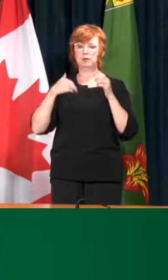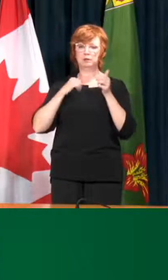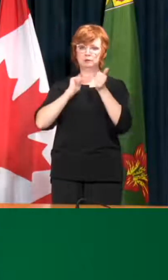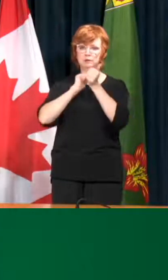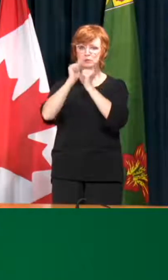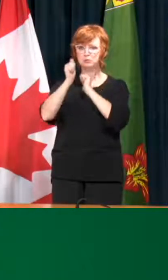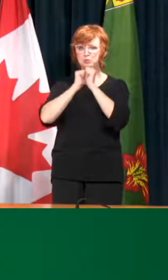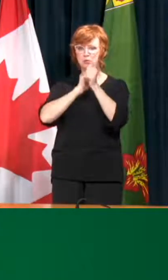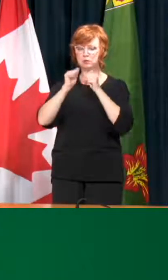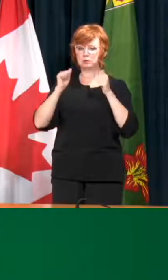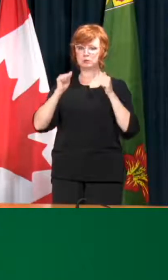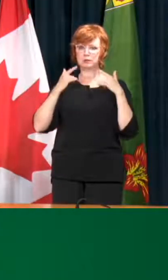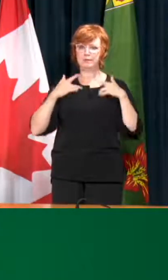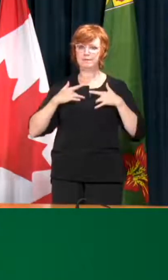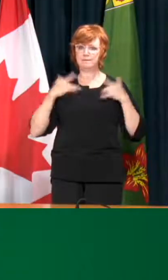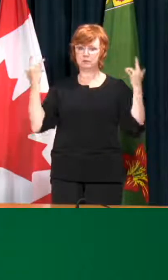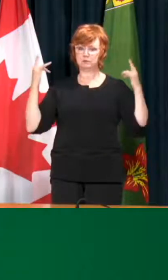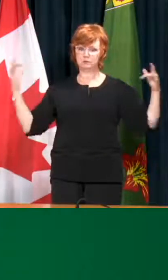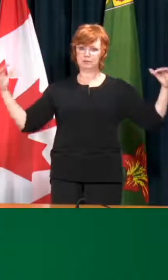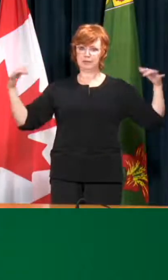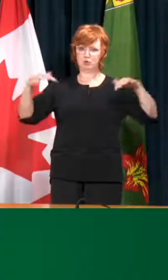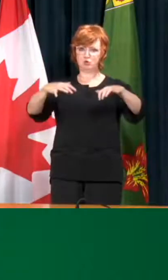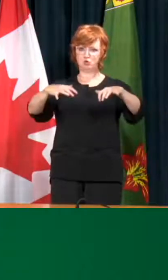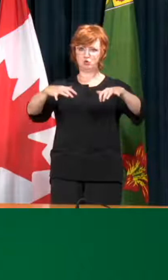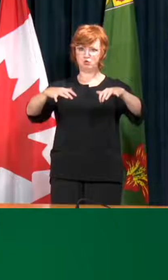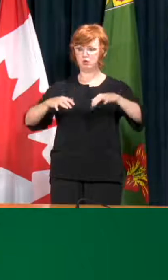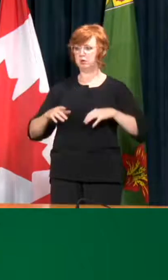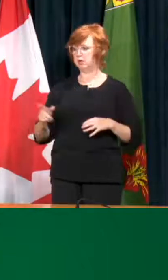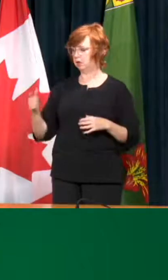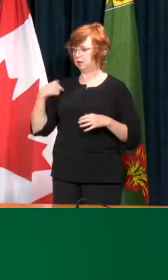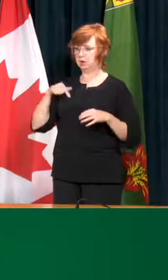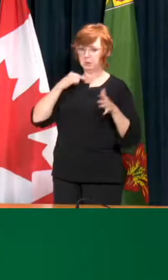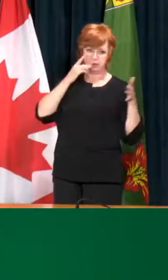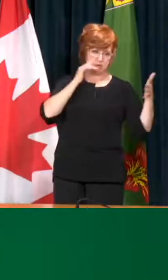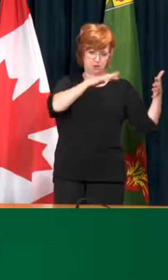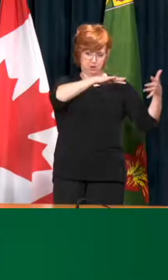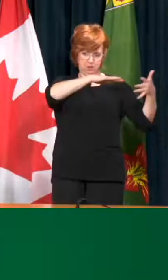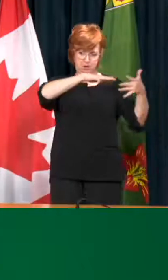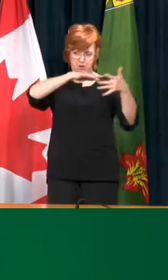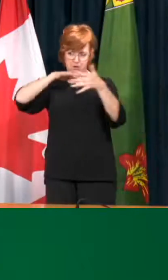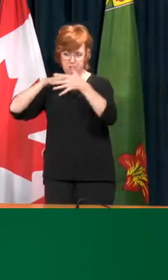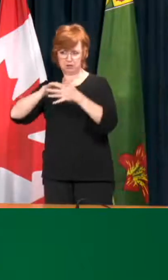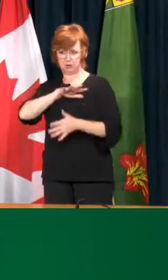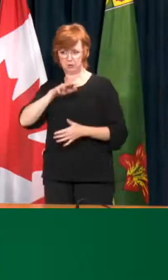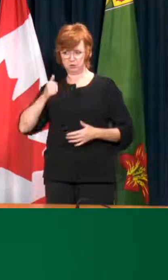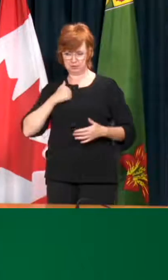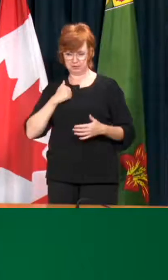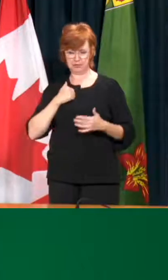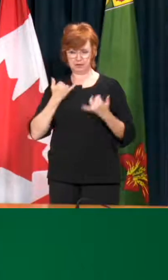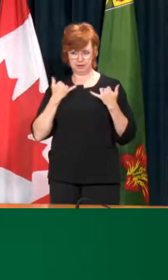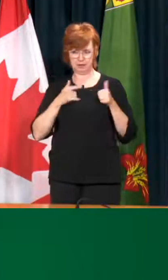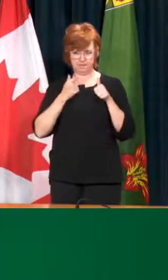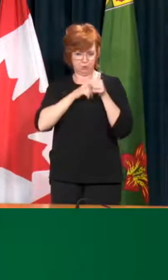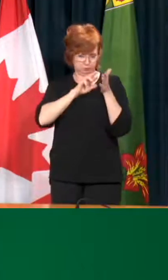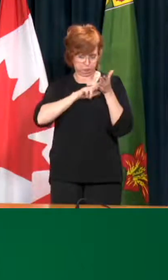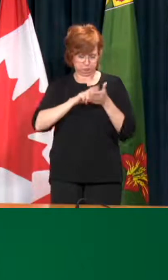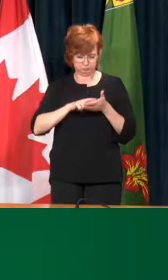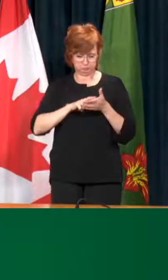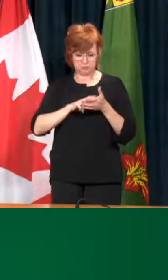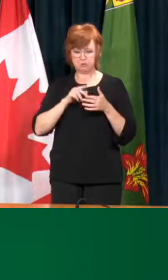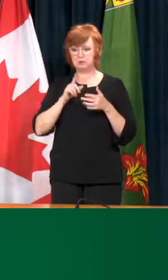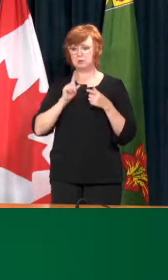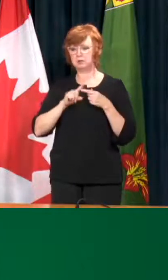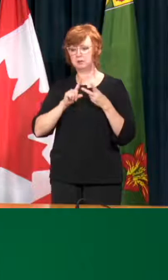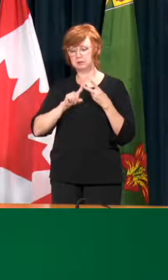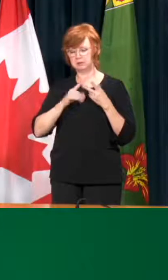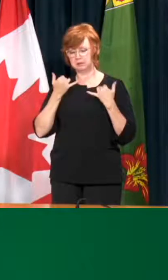have now? Yeah, so we are obviously looking at other jurisdictions in Canada and internationally. I think right now we want to be really cautious. I think